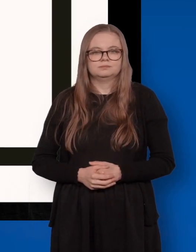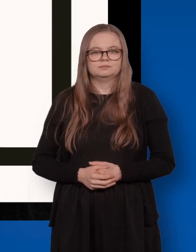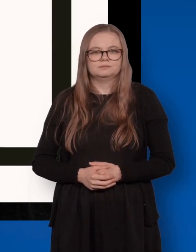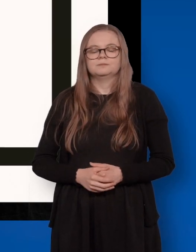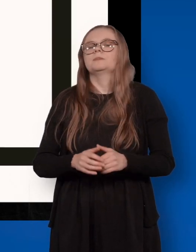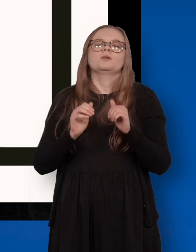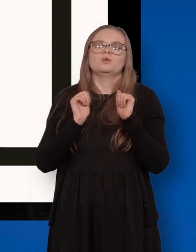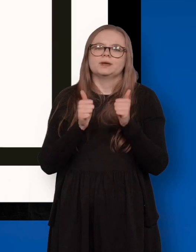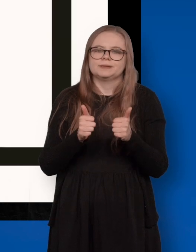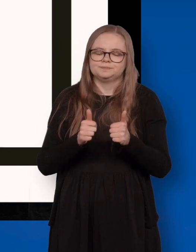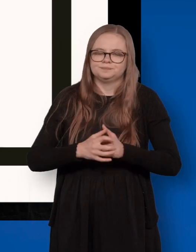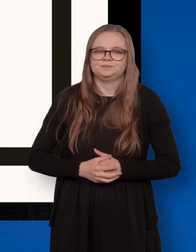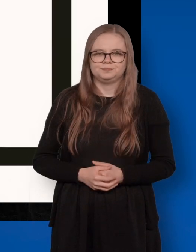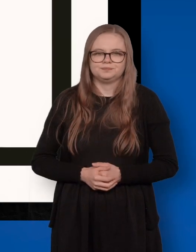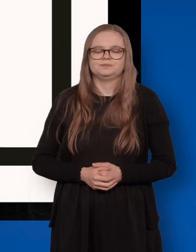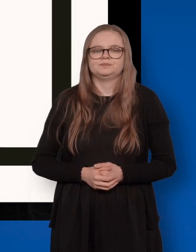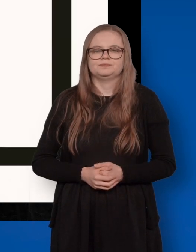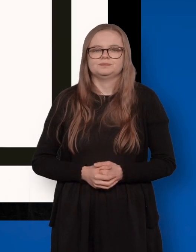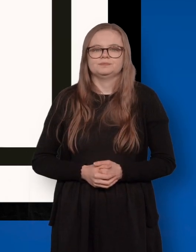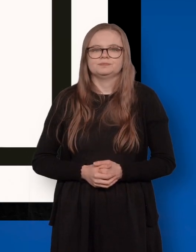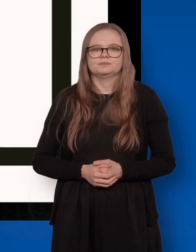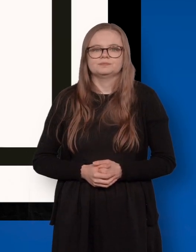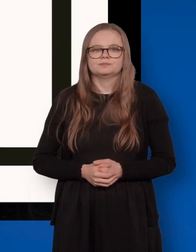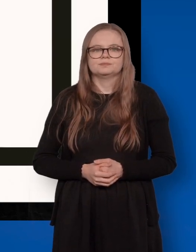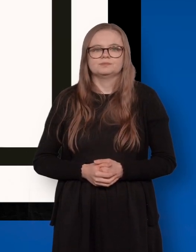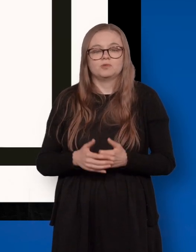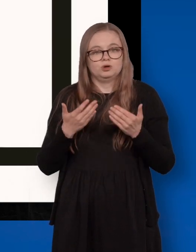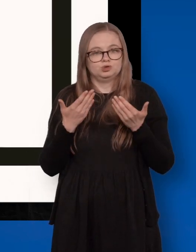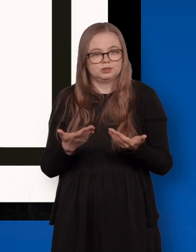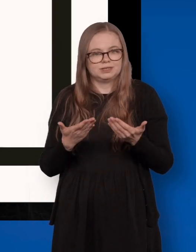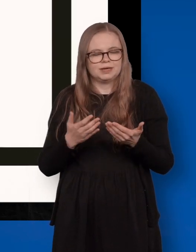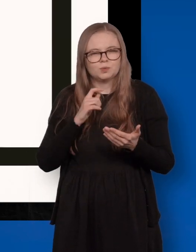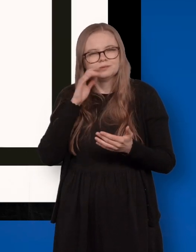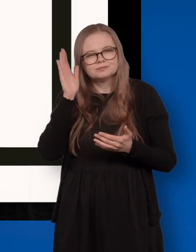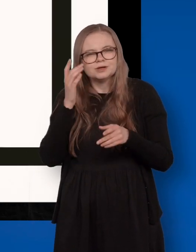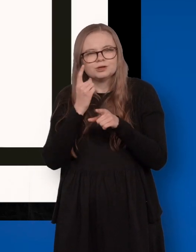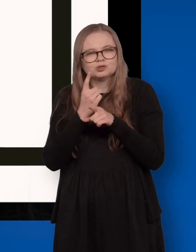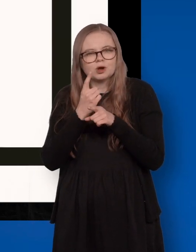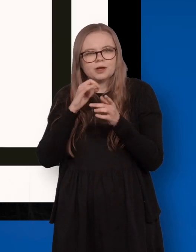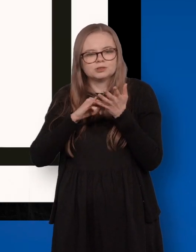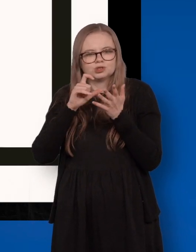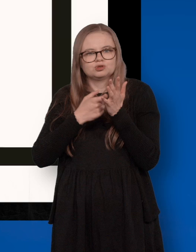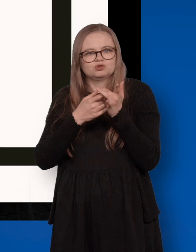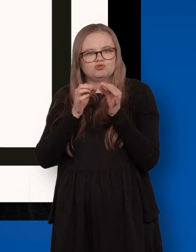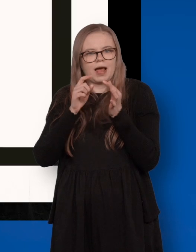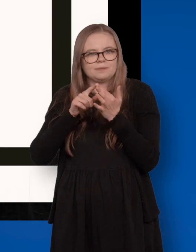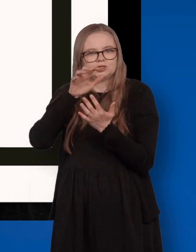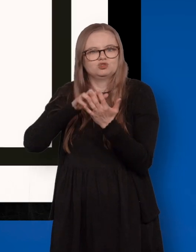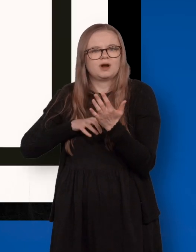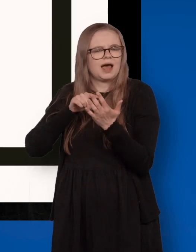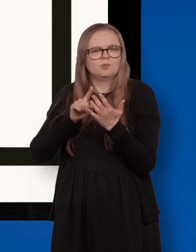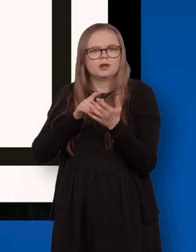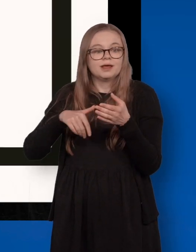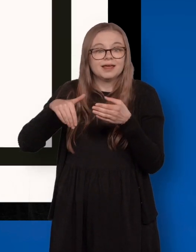Alrighty. Okay. So, yes, today we're going to be talking about Scribe, which is an